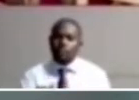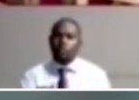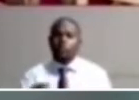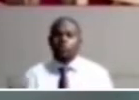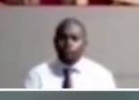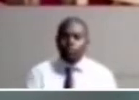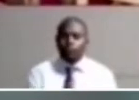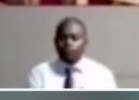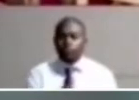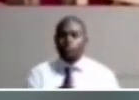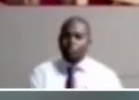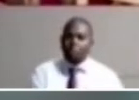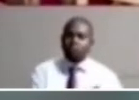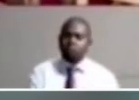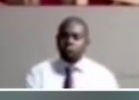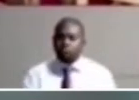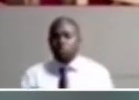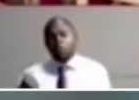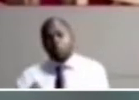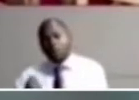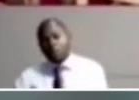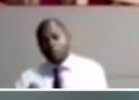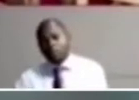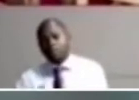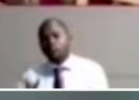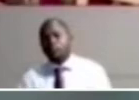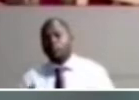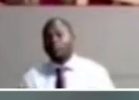commuting between home and office.